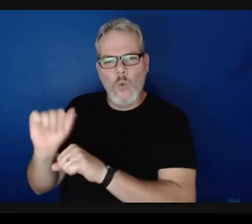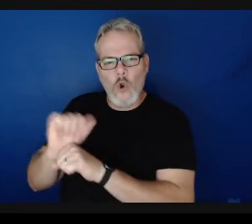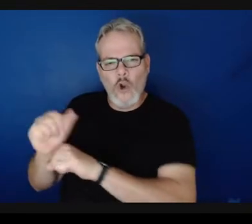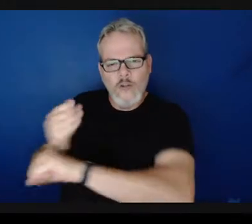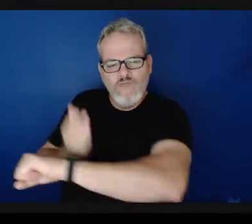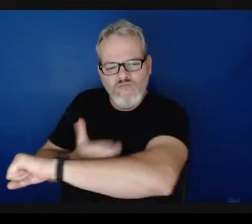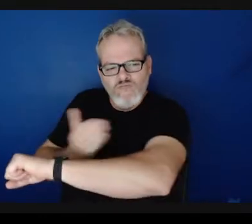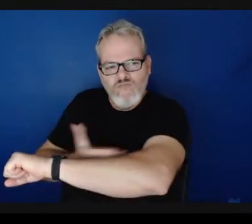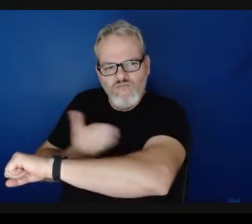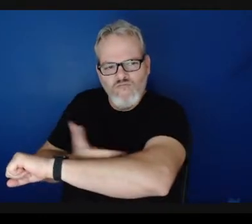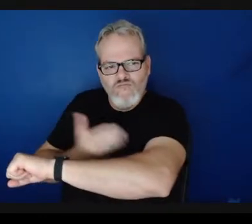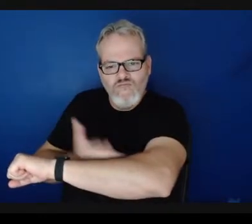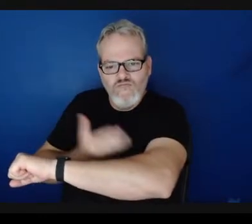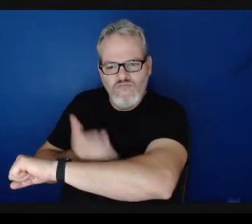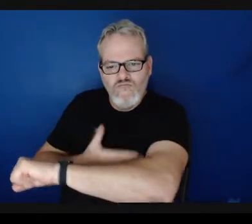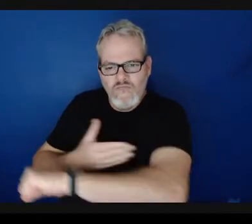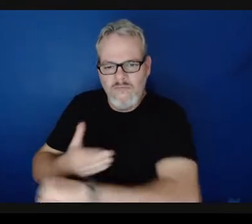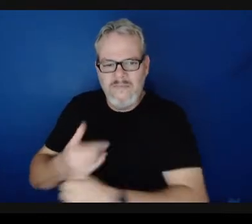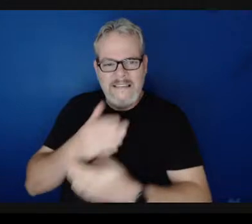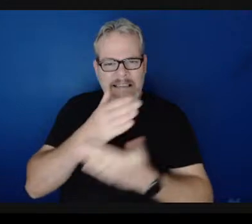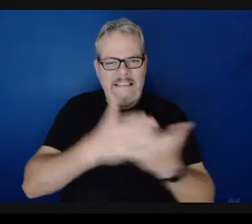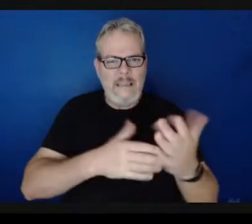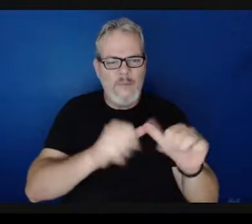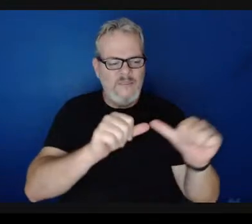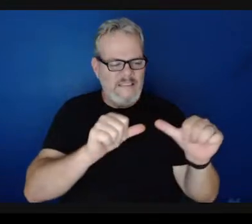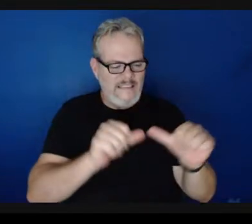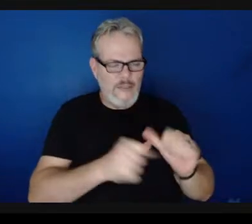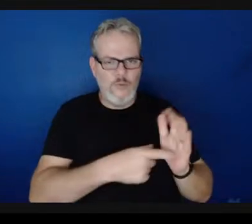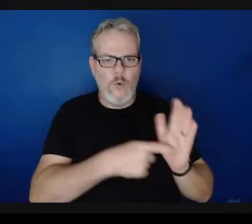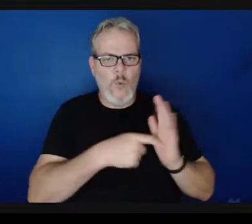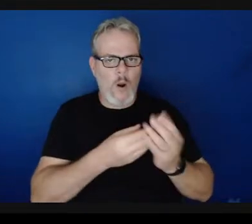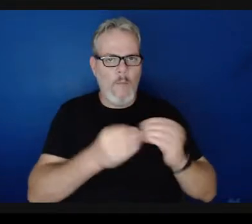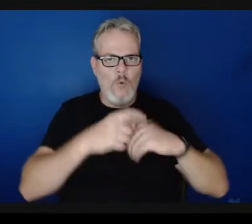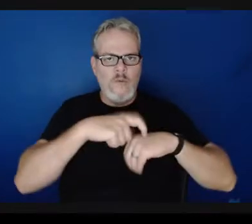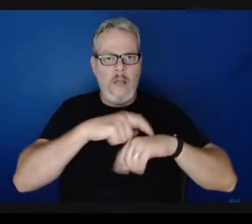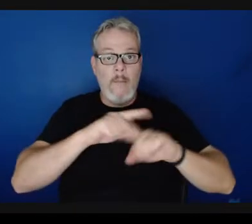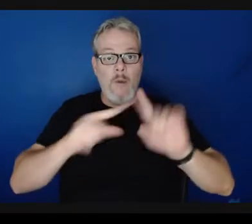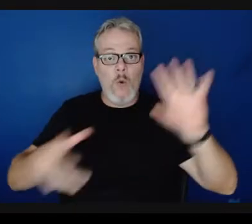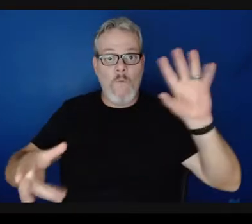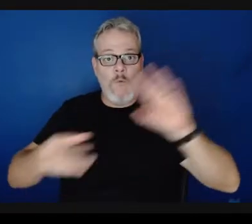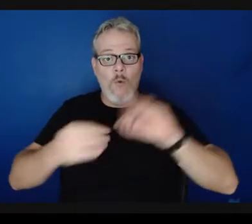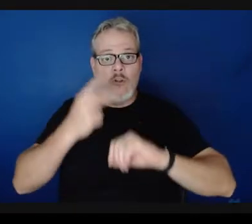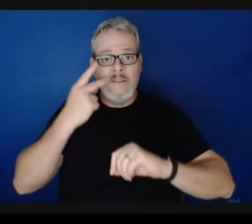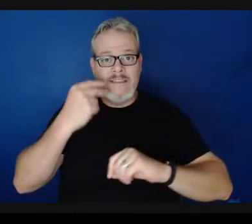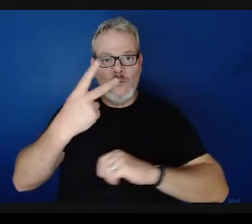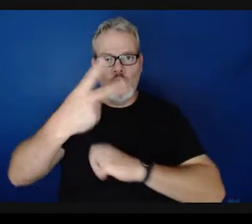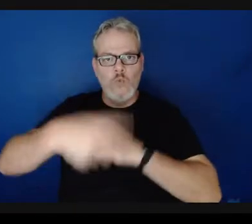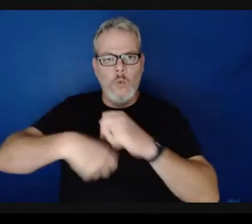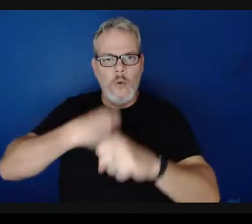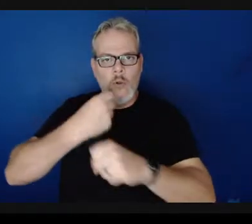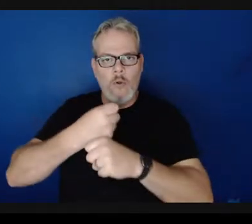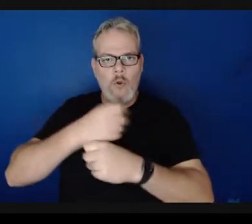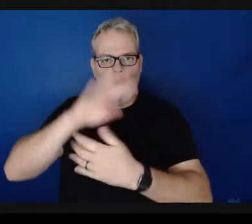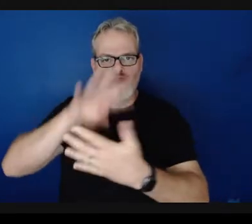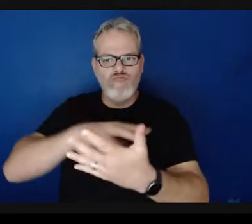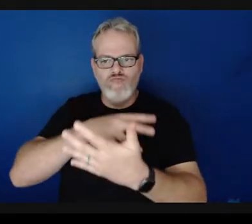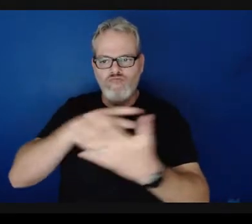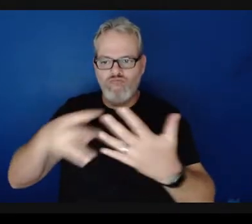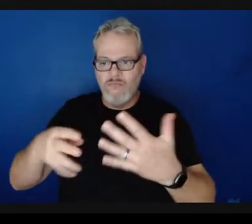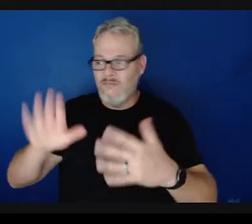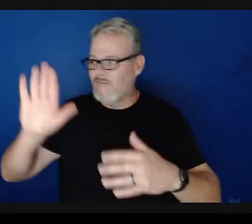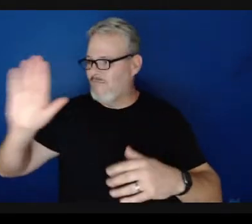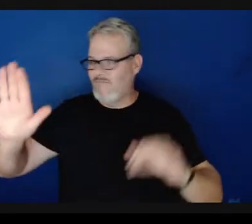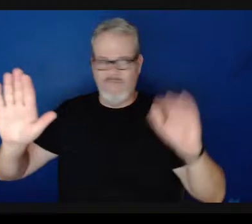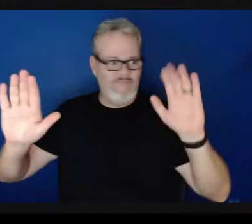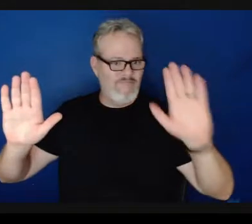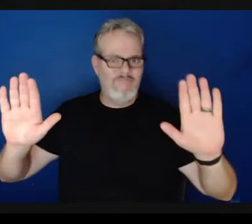Looks like some of these stations require a little more time. But overall, these are 2-year plots. You can see that the pattern is pretty similar within what we see, right? What's happening now